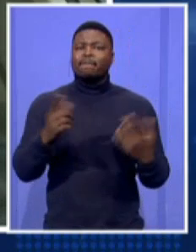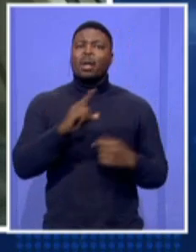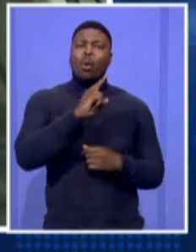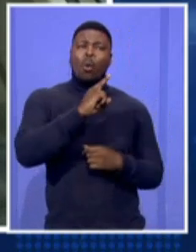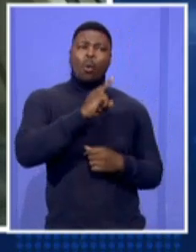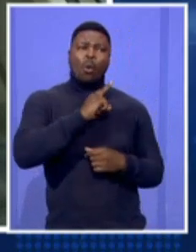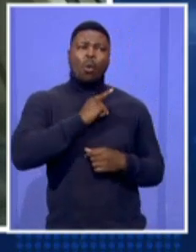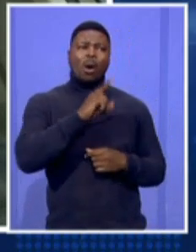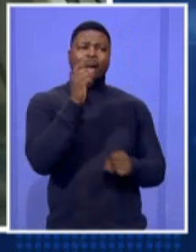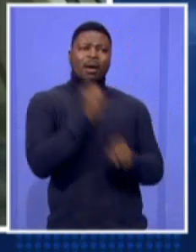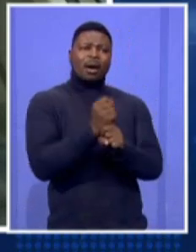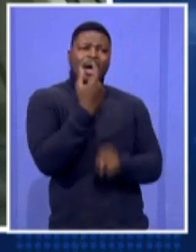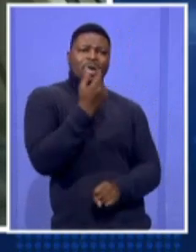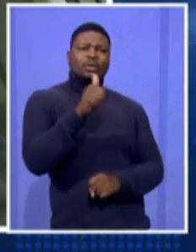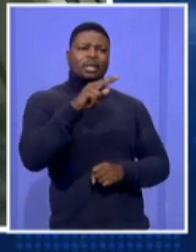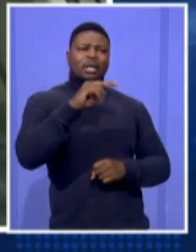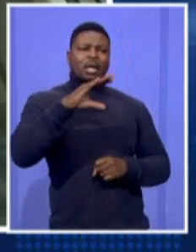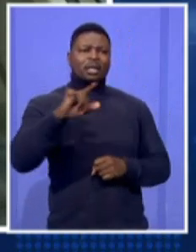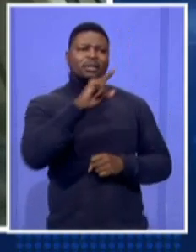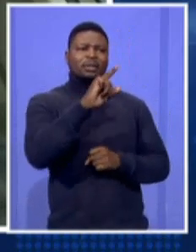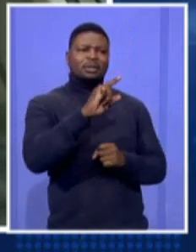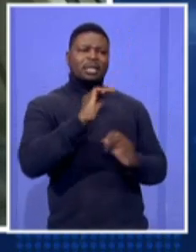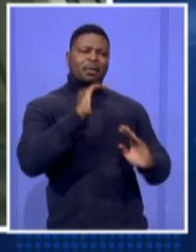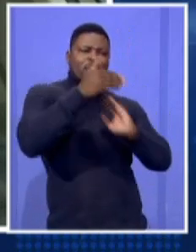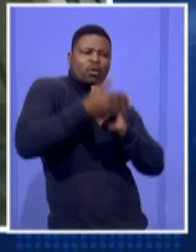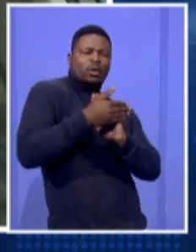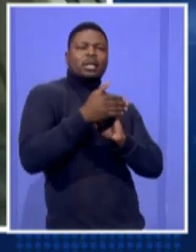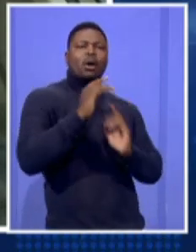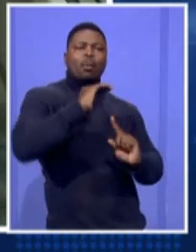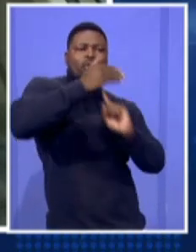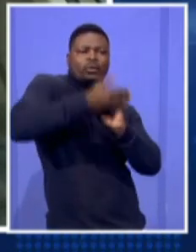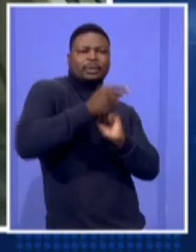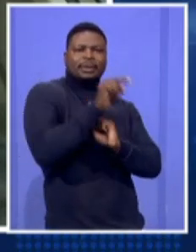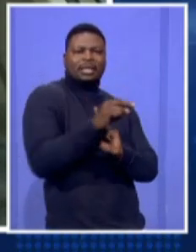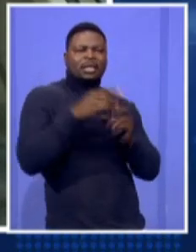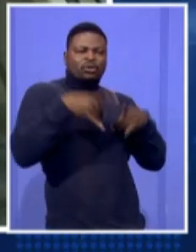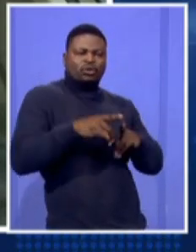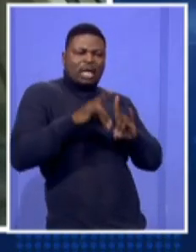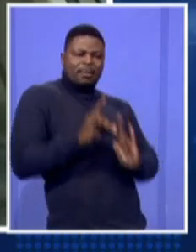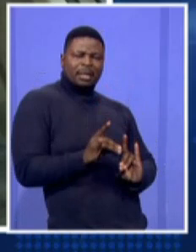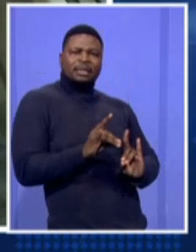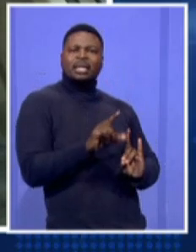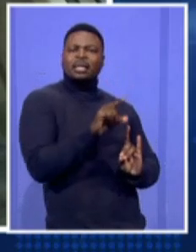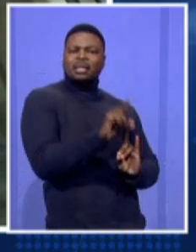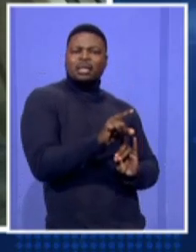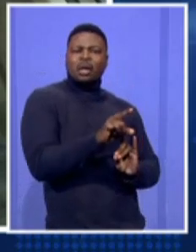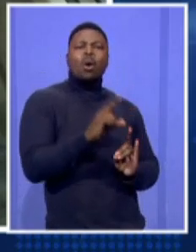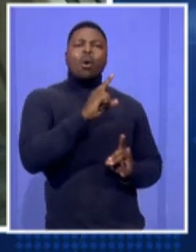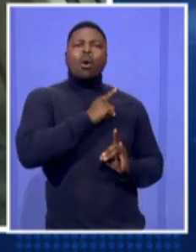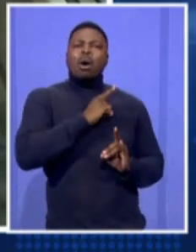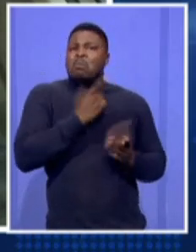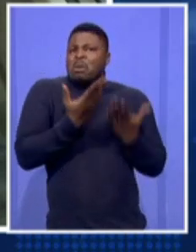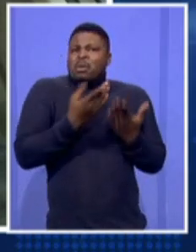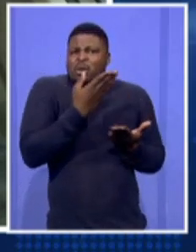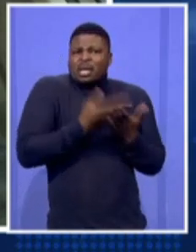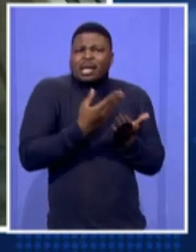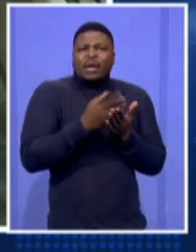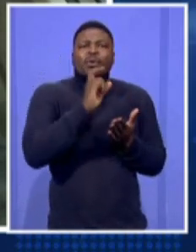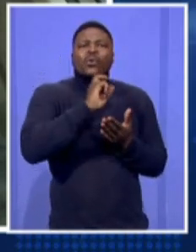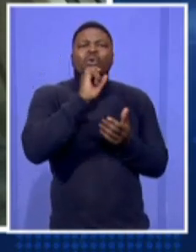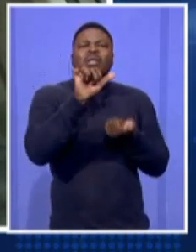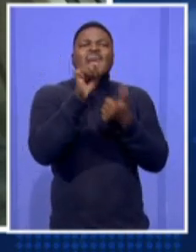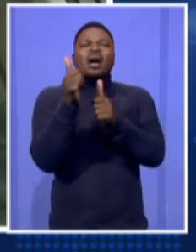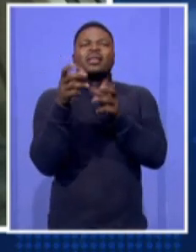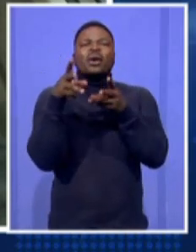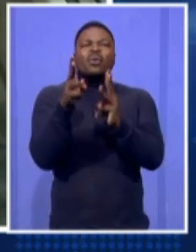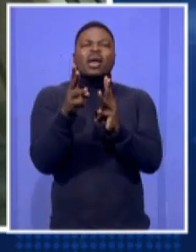need to go out and defend your chairperson? And aren't there other platforms you can use for this instead of